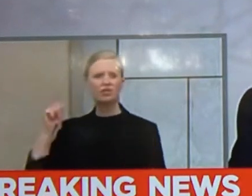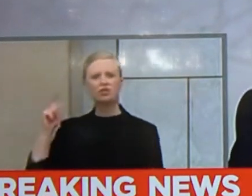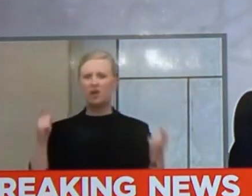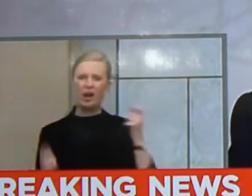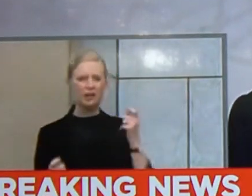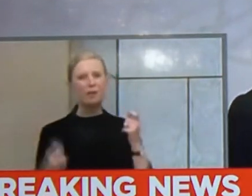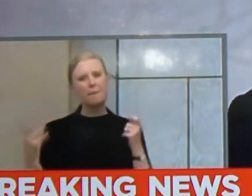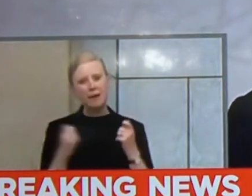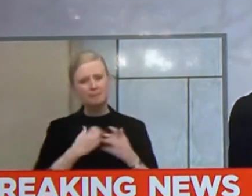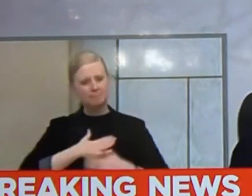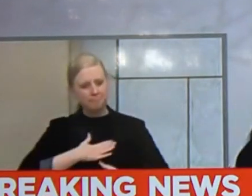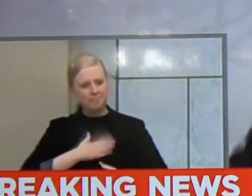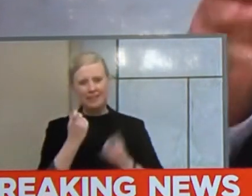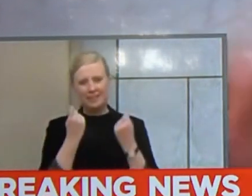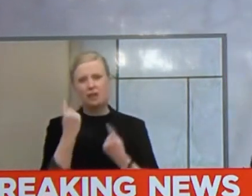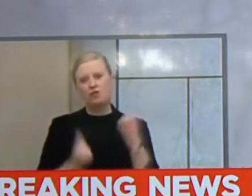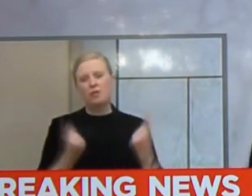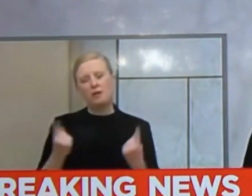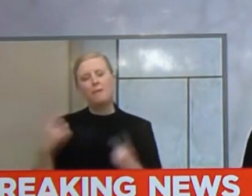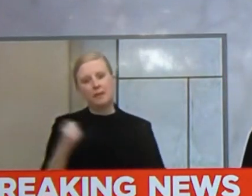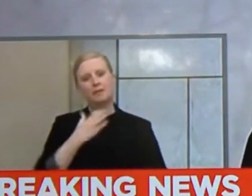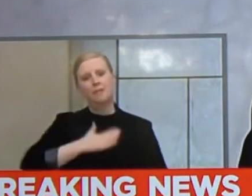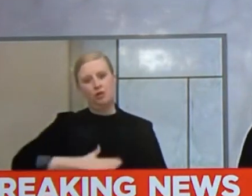That will save lives, it will save livelihoods.